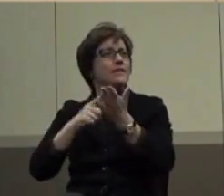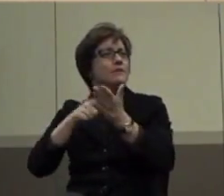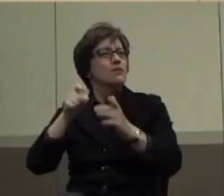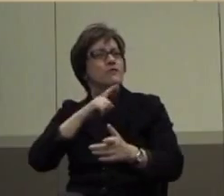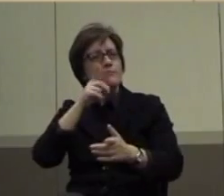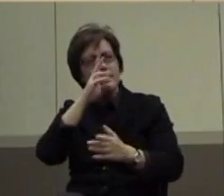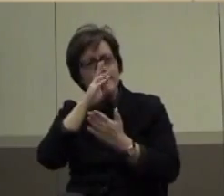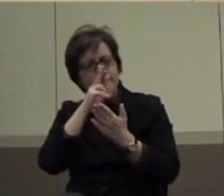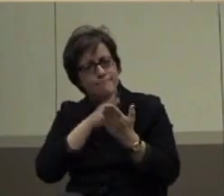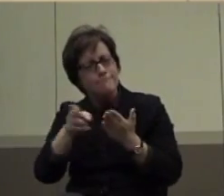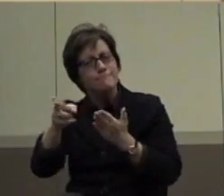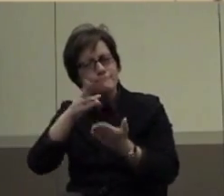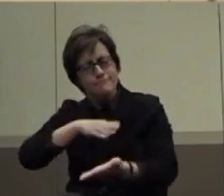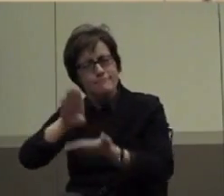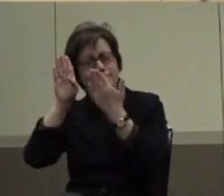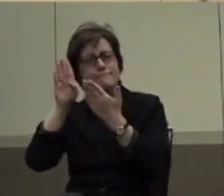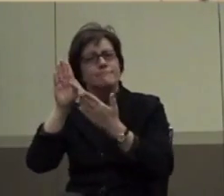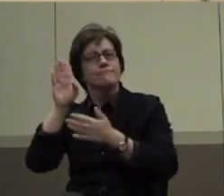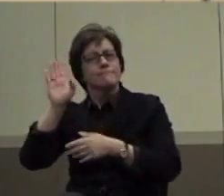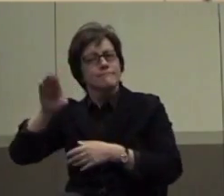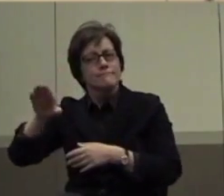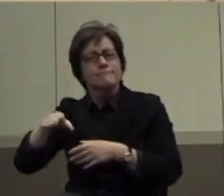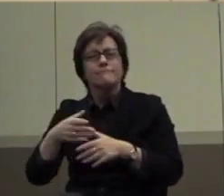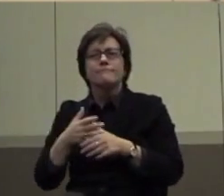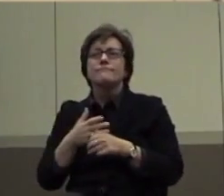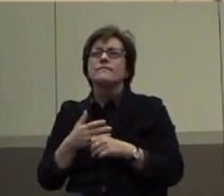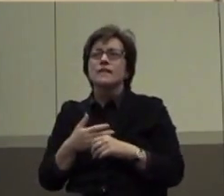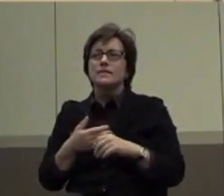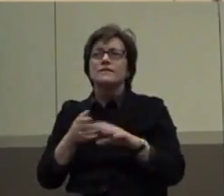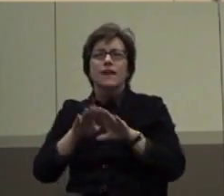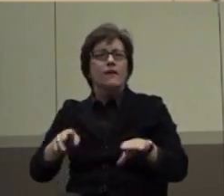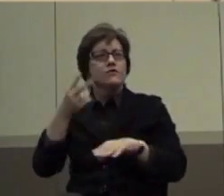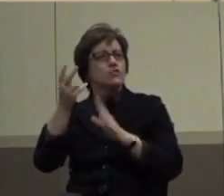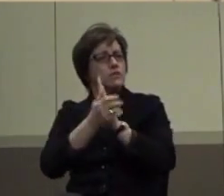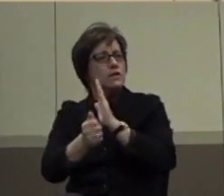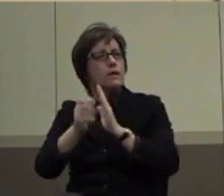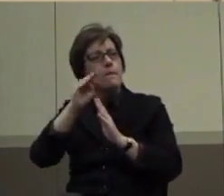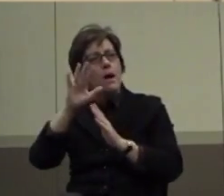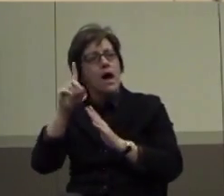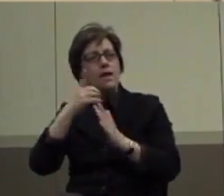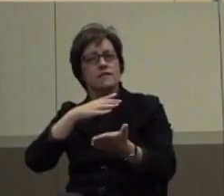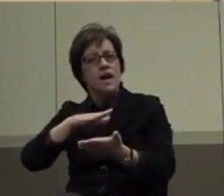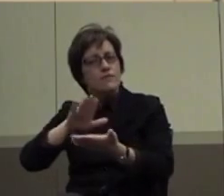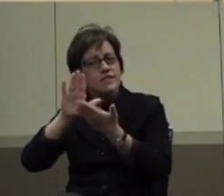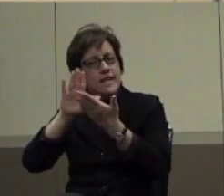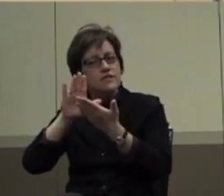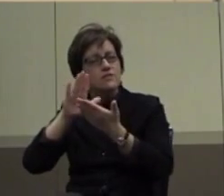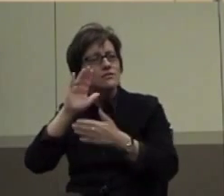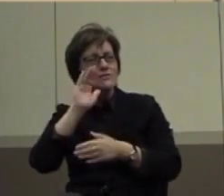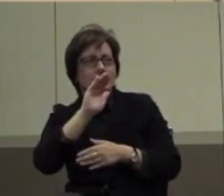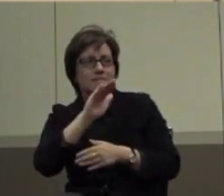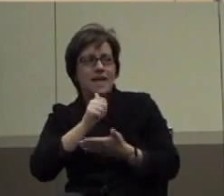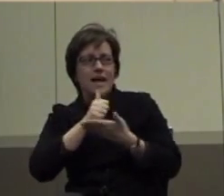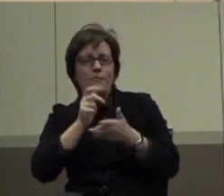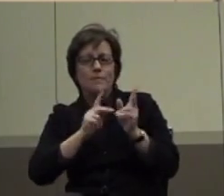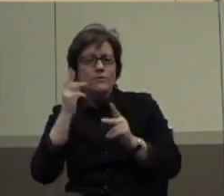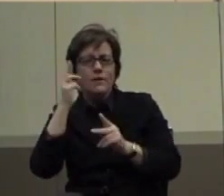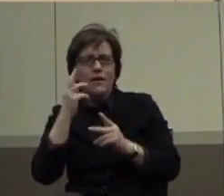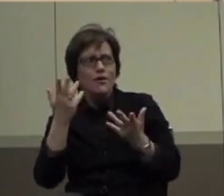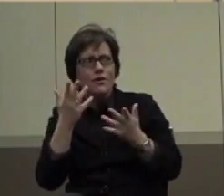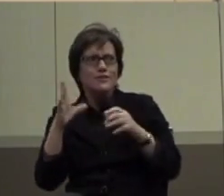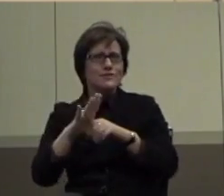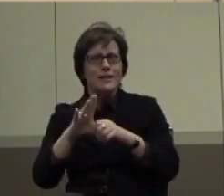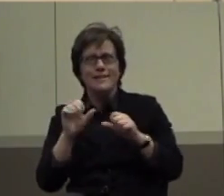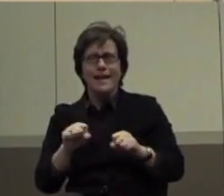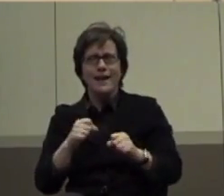confrontive, and we'll talk about that as actually a level 2 skill, as a mild confrontation, is to help people realize, oh, shit, yeah, that's